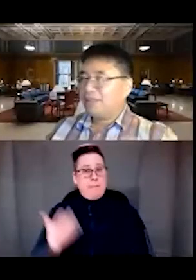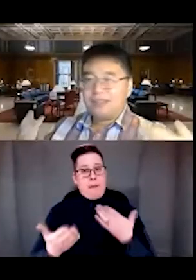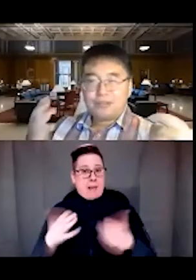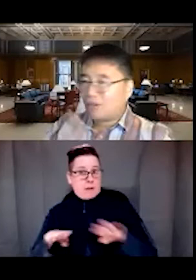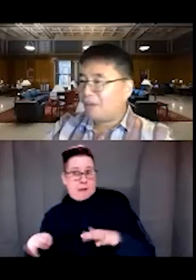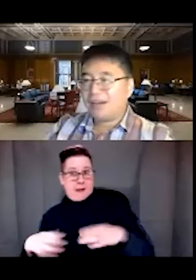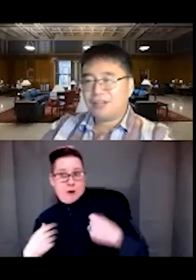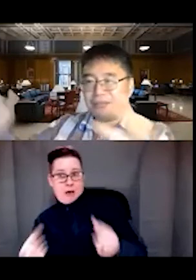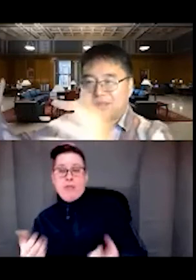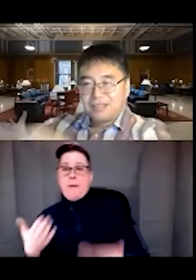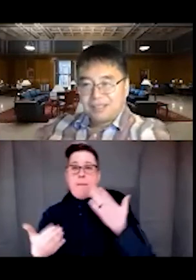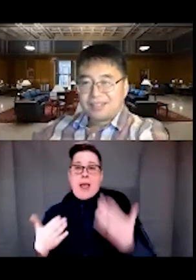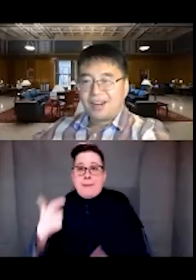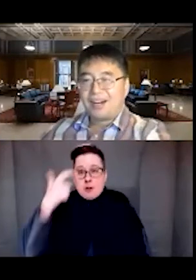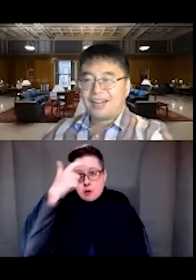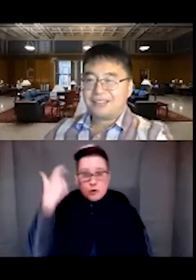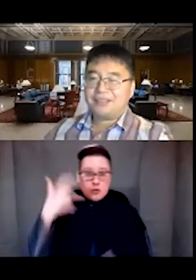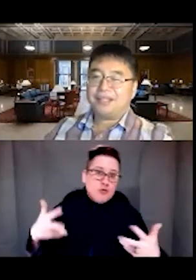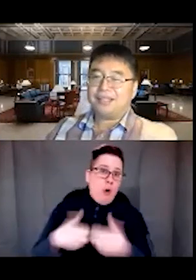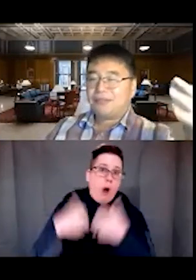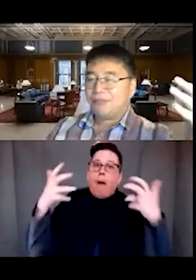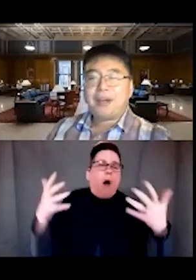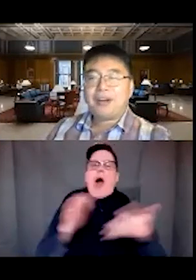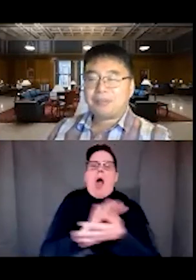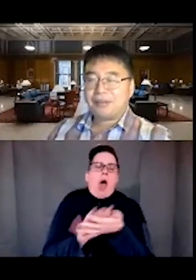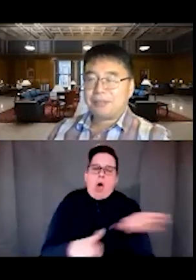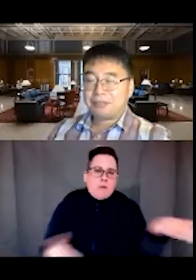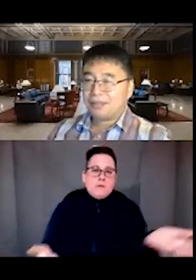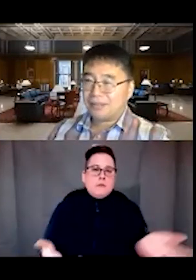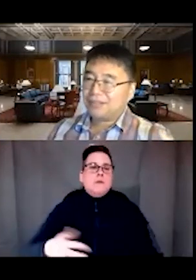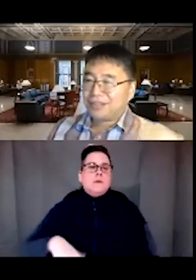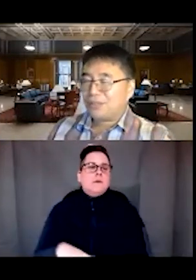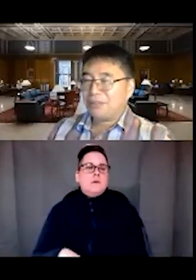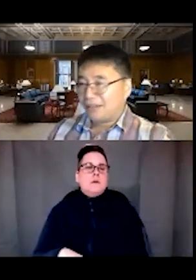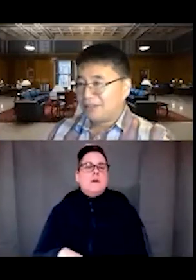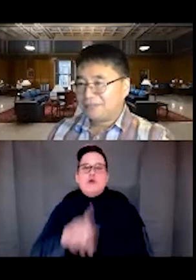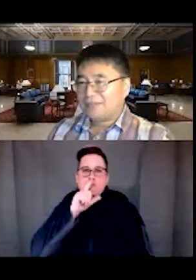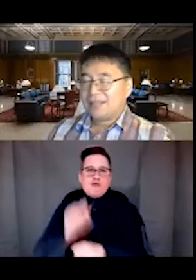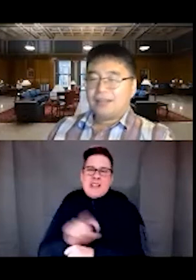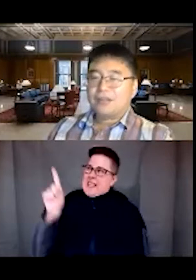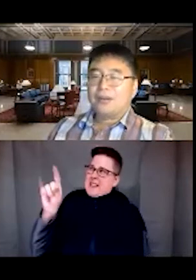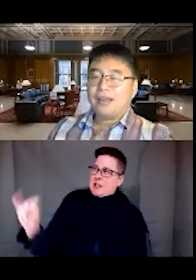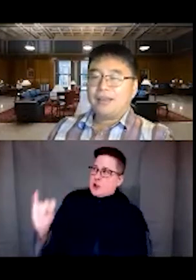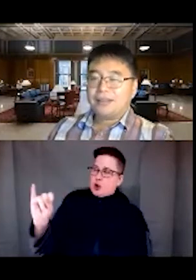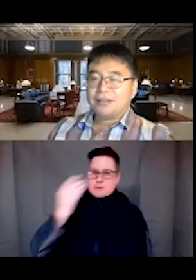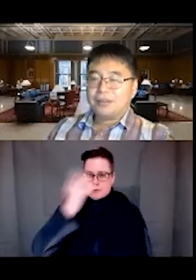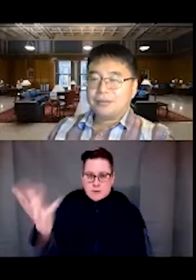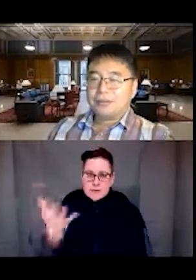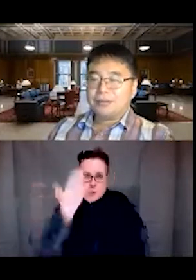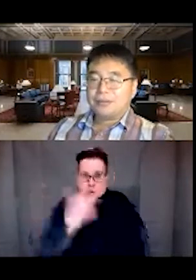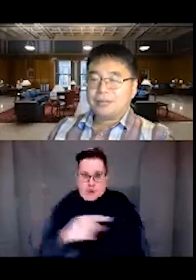be trauma, it could be car accident, right? From the payer's perspective, it doesn't really matter.